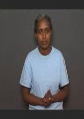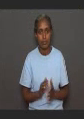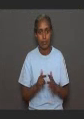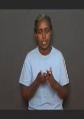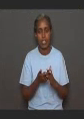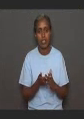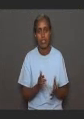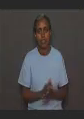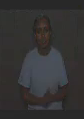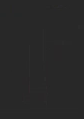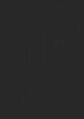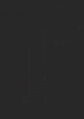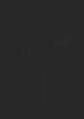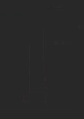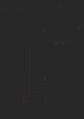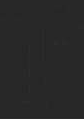Begin.